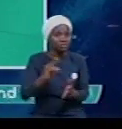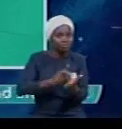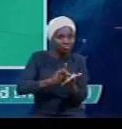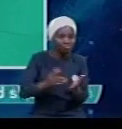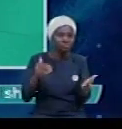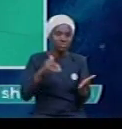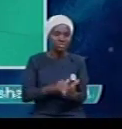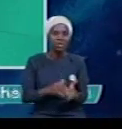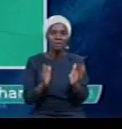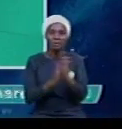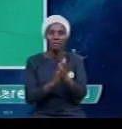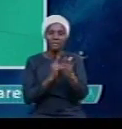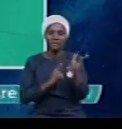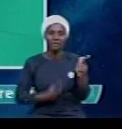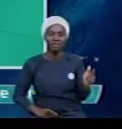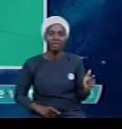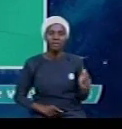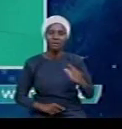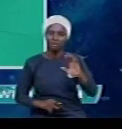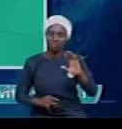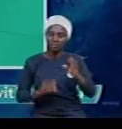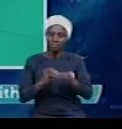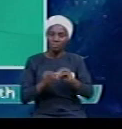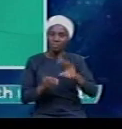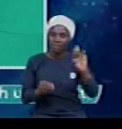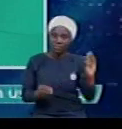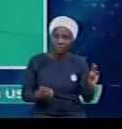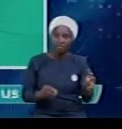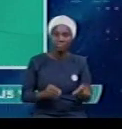the Lord." Another testimony coming from...